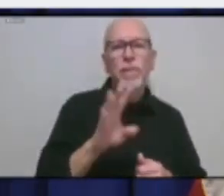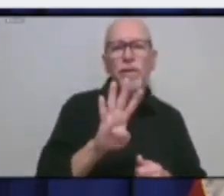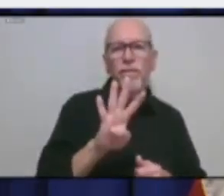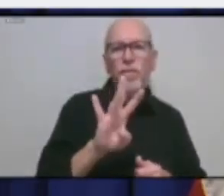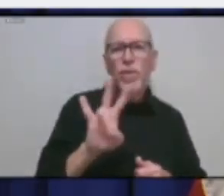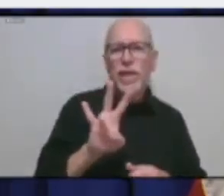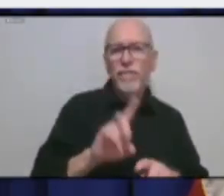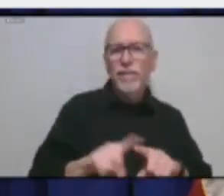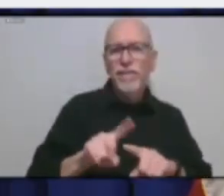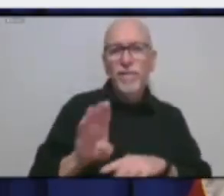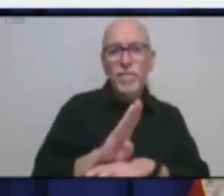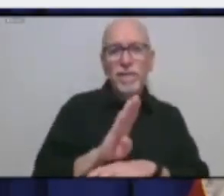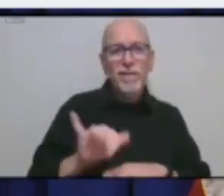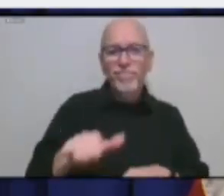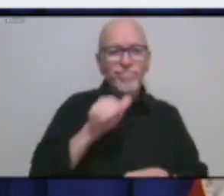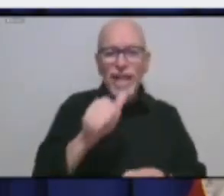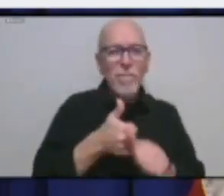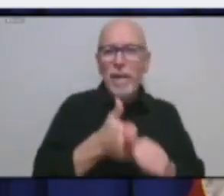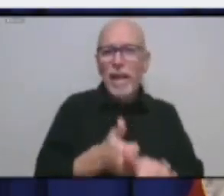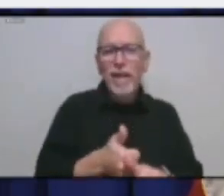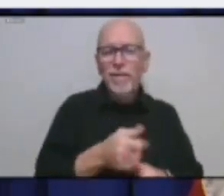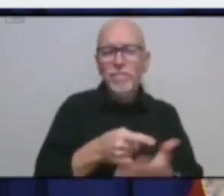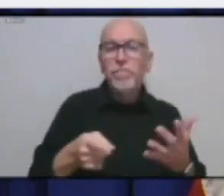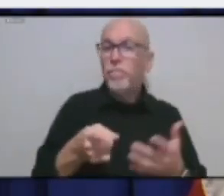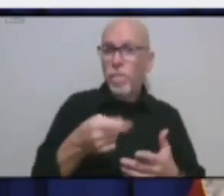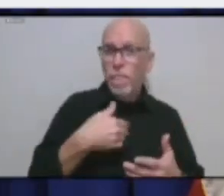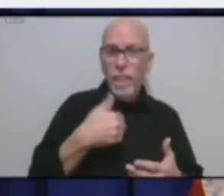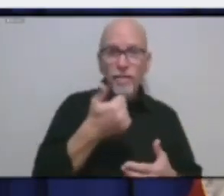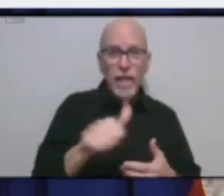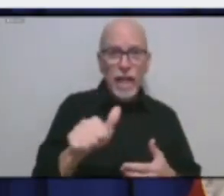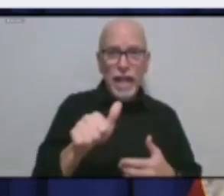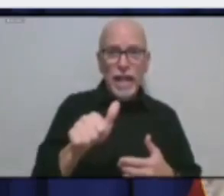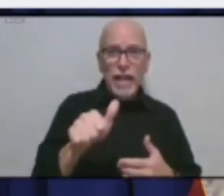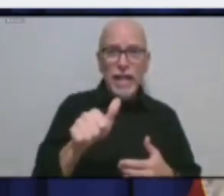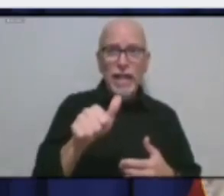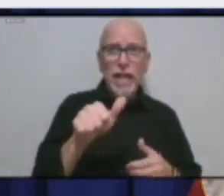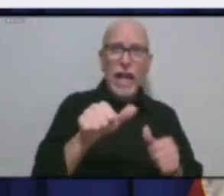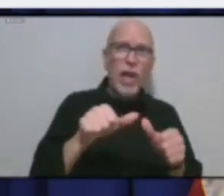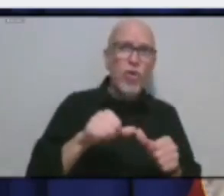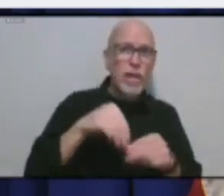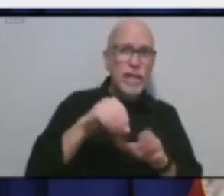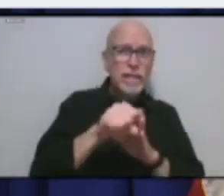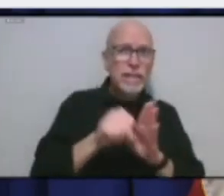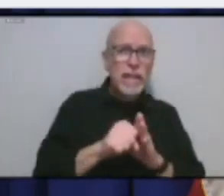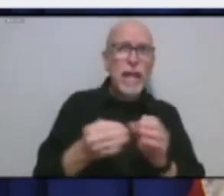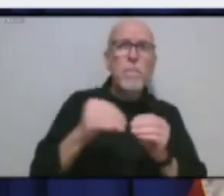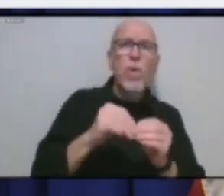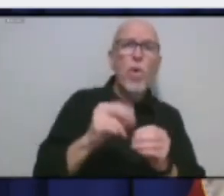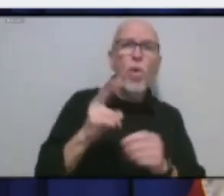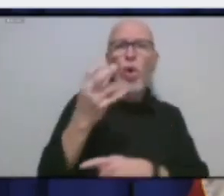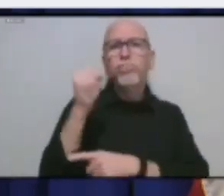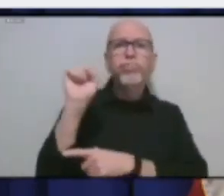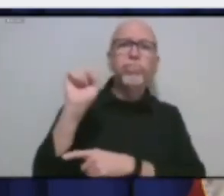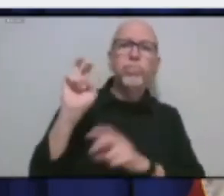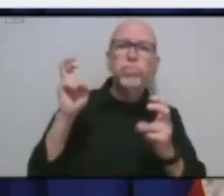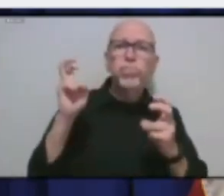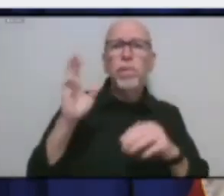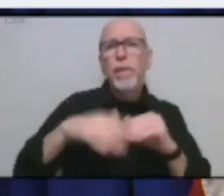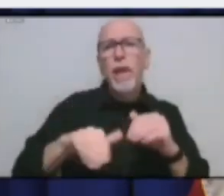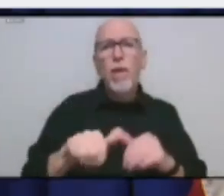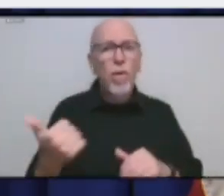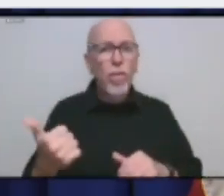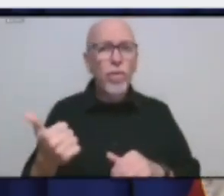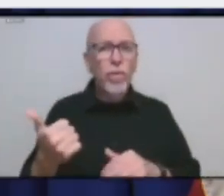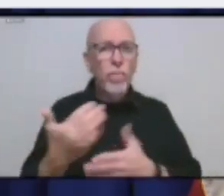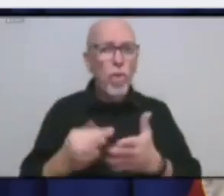that were not found to be in compliance. Was there any area in the state that was found to be more of like a problem area than any other parts of the